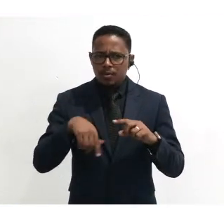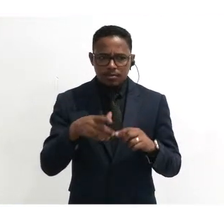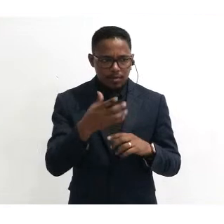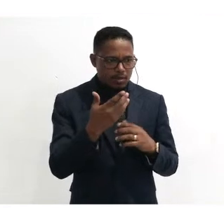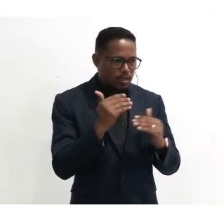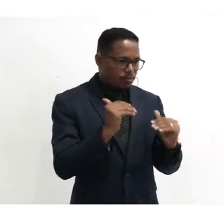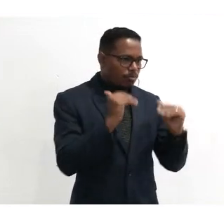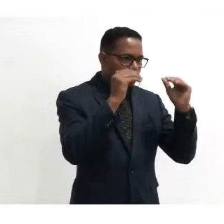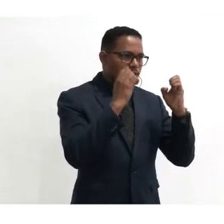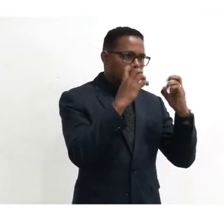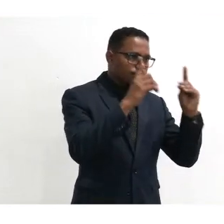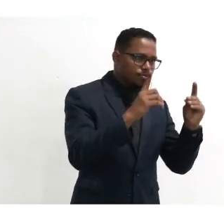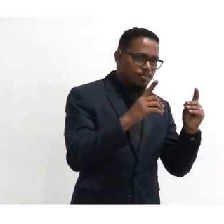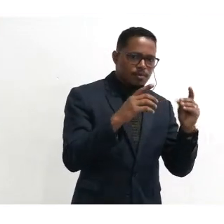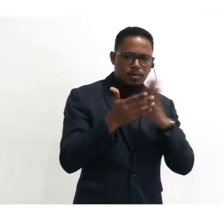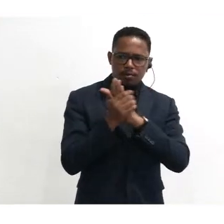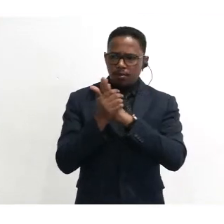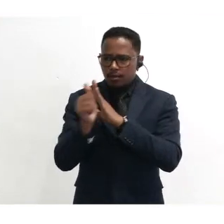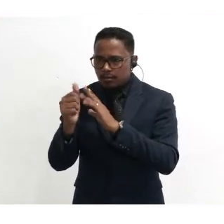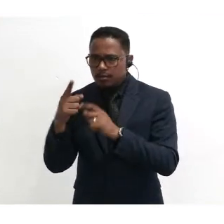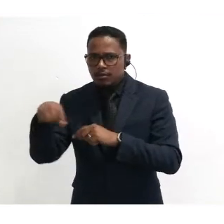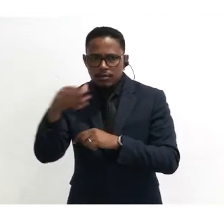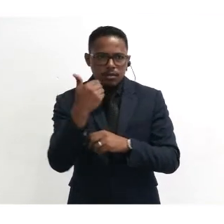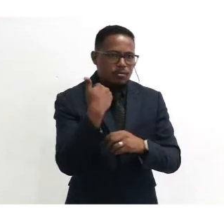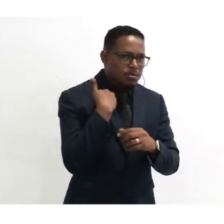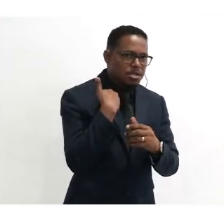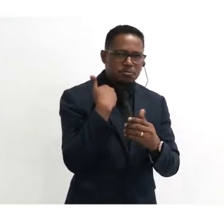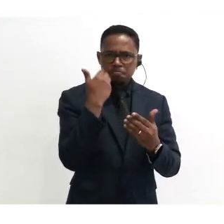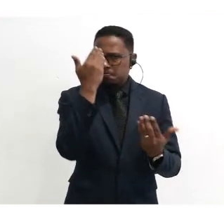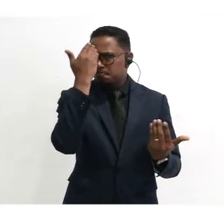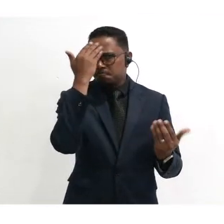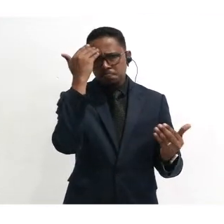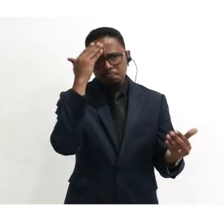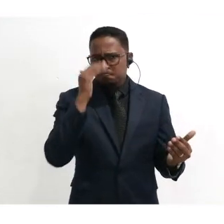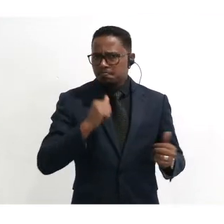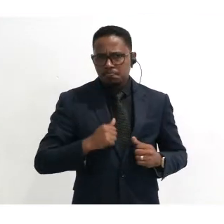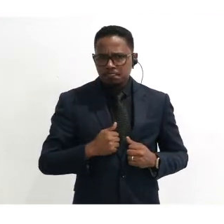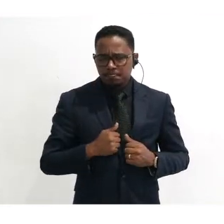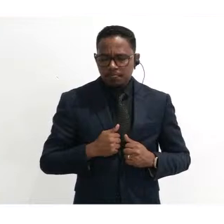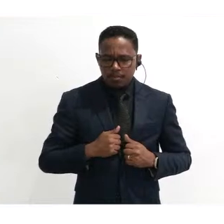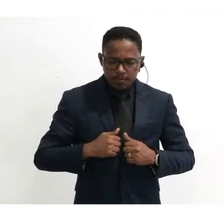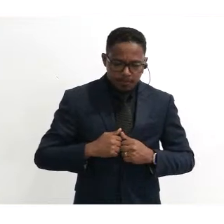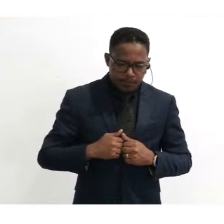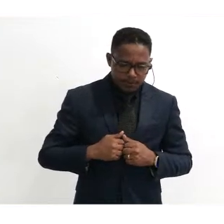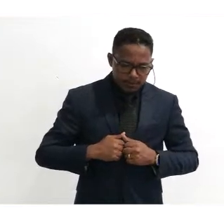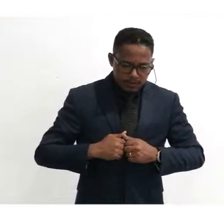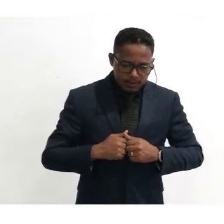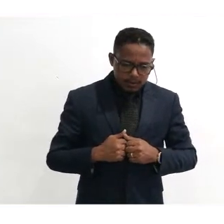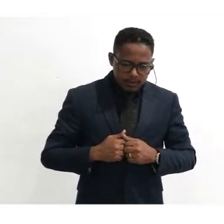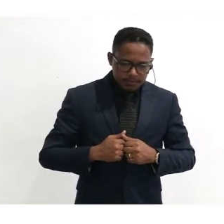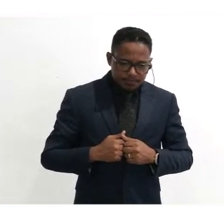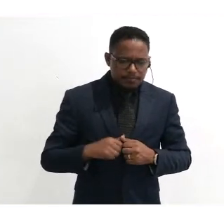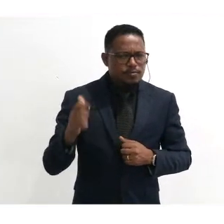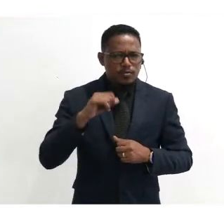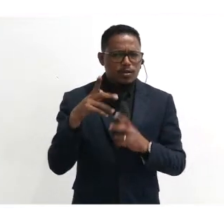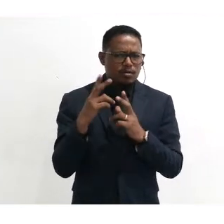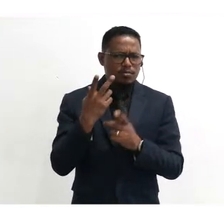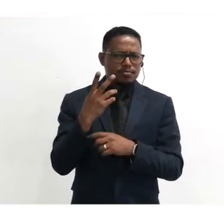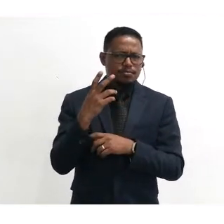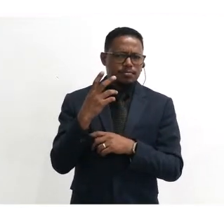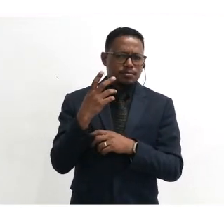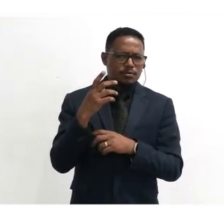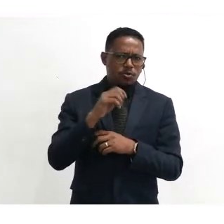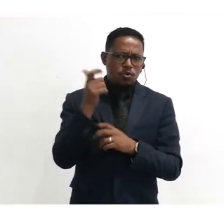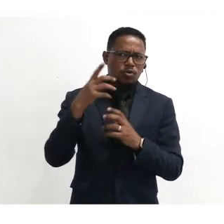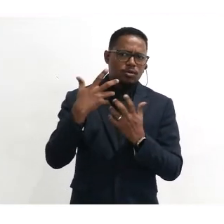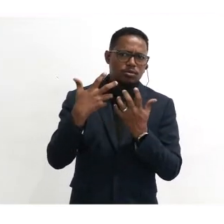skill sets, what other kind of typical industries are here in the country that might, kind of mesh